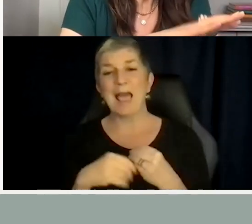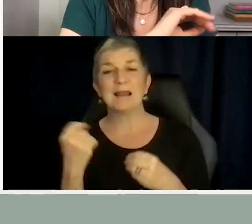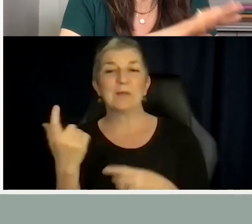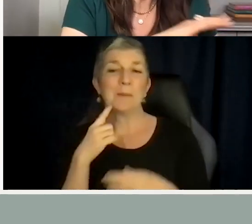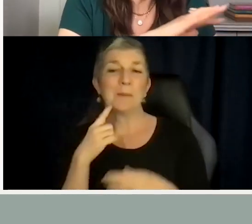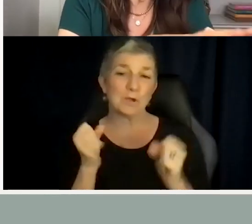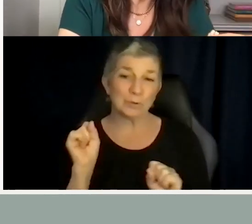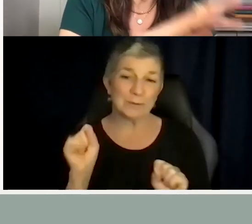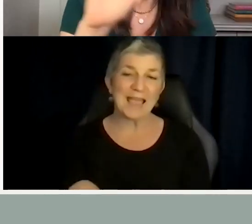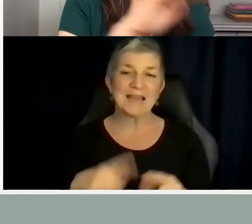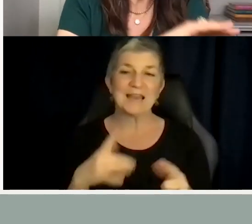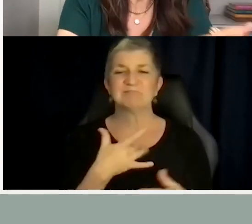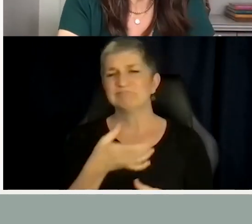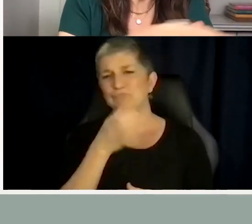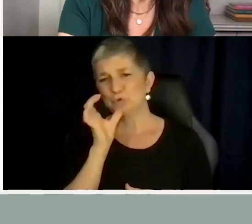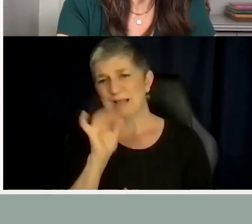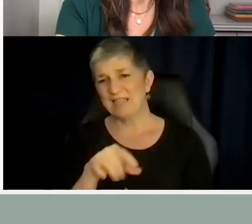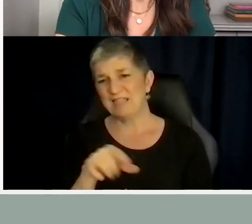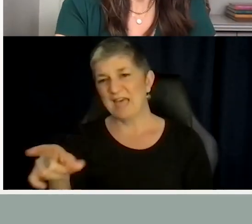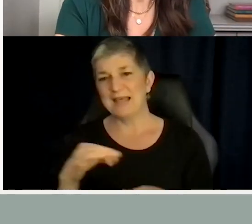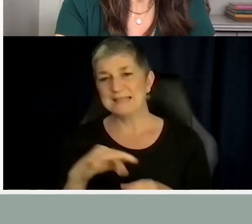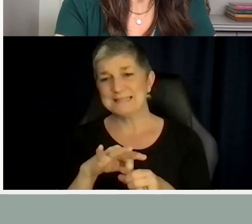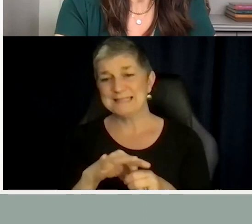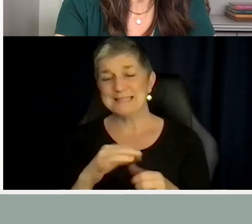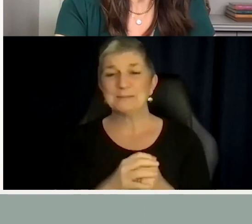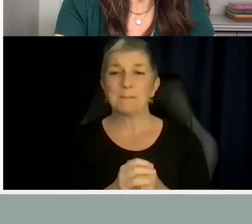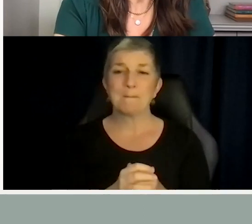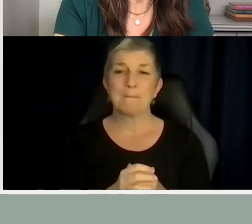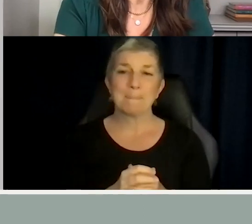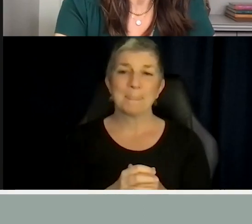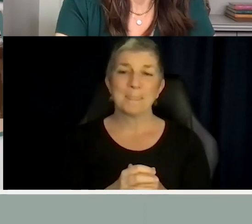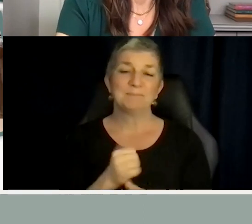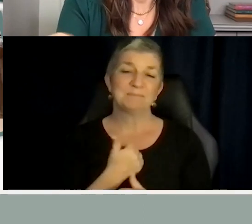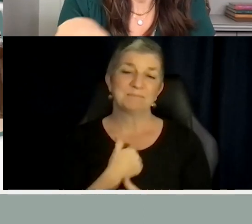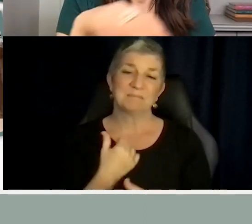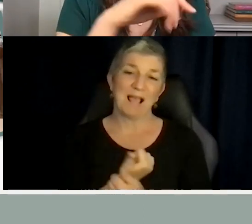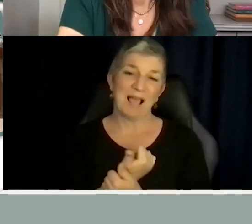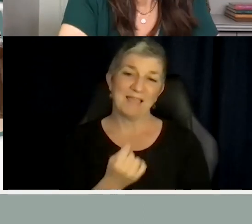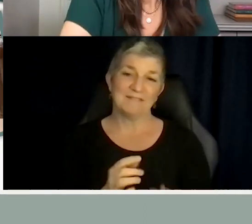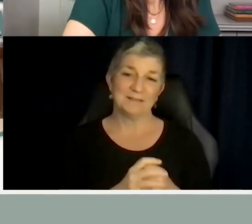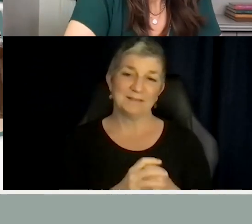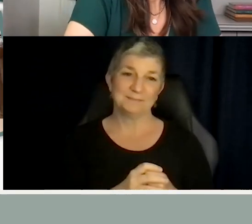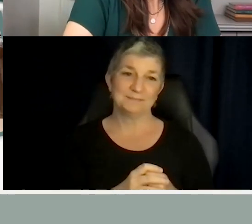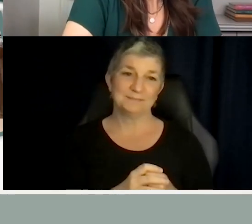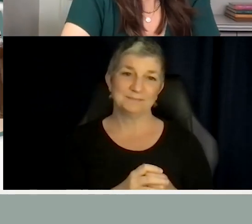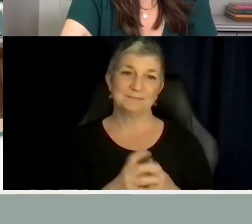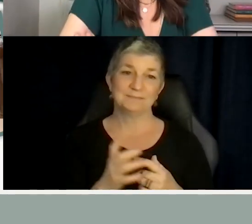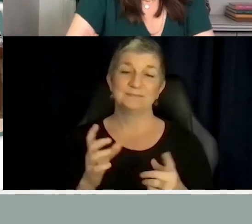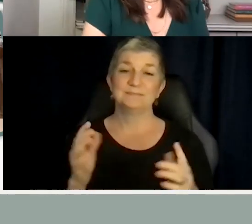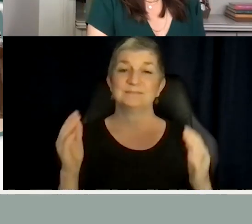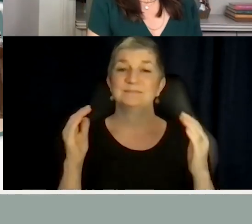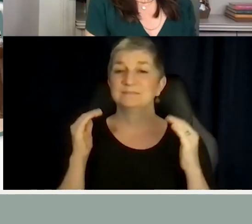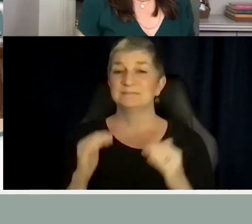milk, you could. I generally just drink it as a tea as is, and I love it. I love it. I included